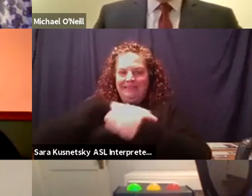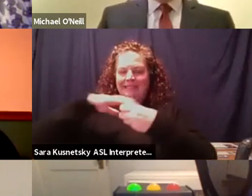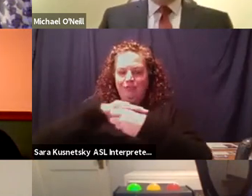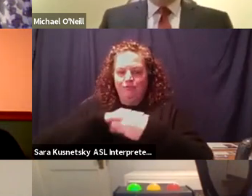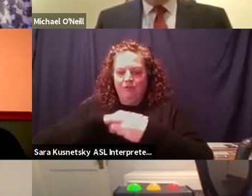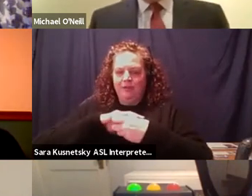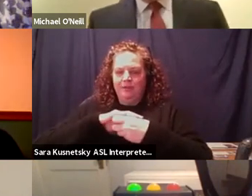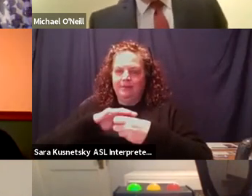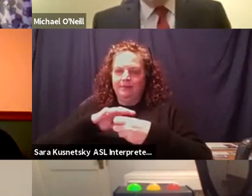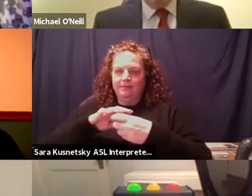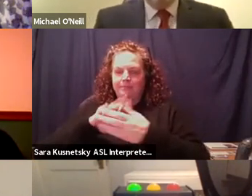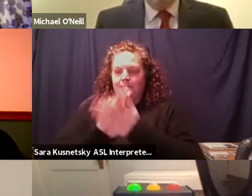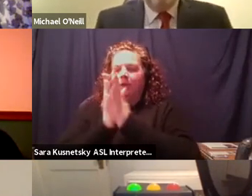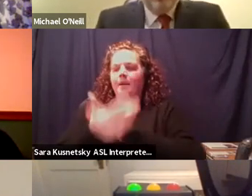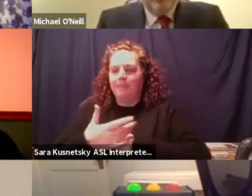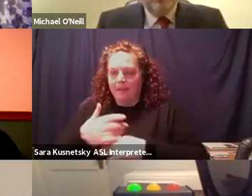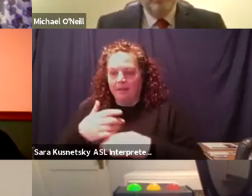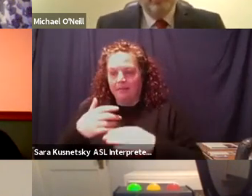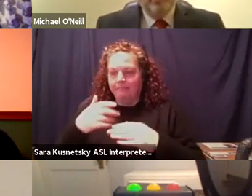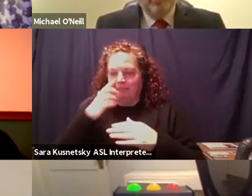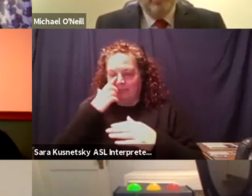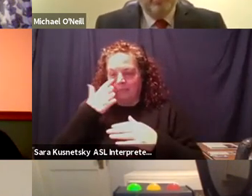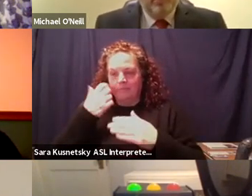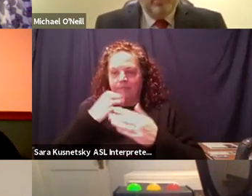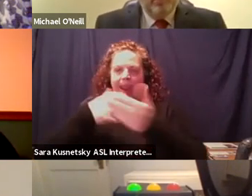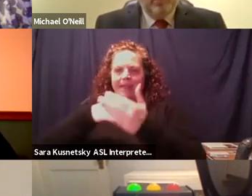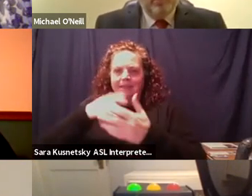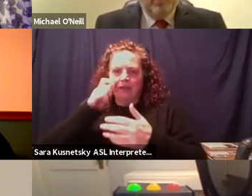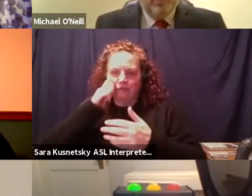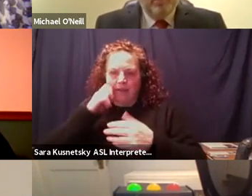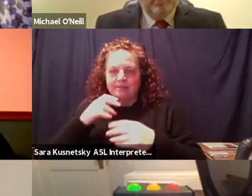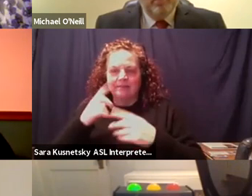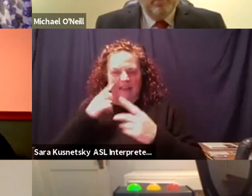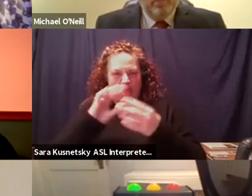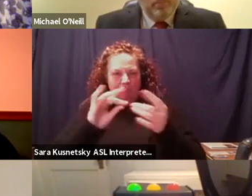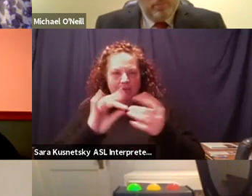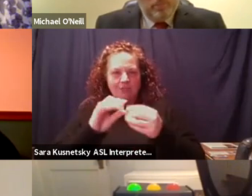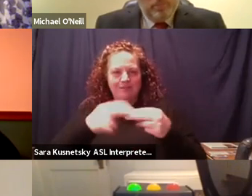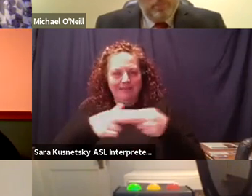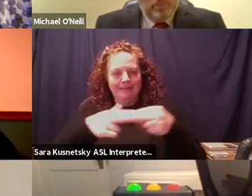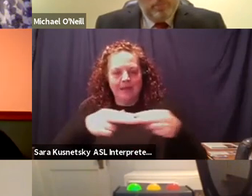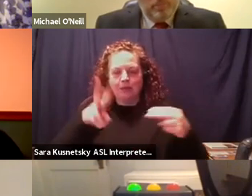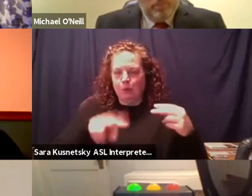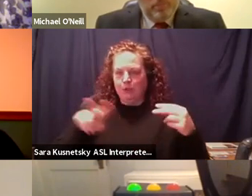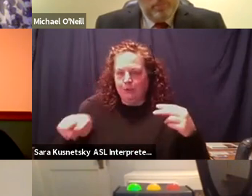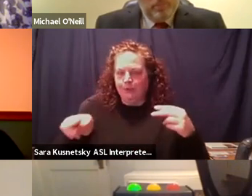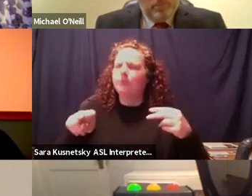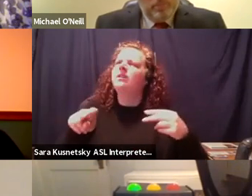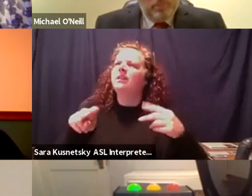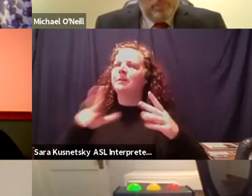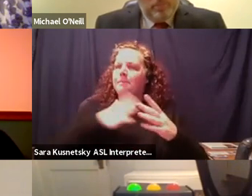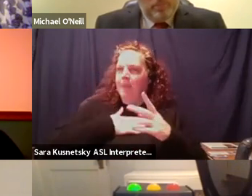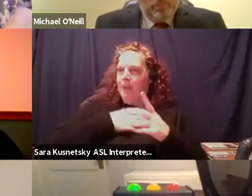was mentioned in slide 22. And so my question is about, you know, where would the funding